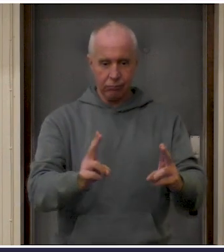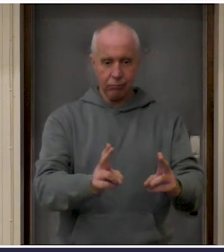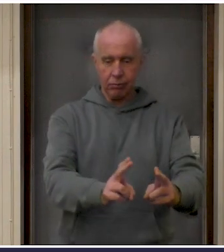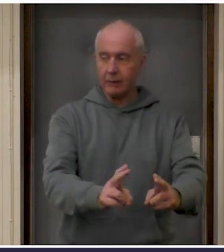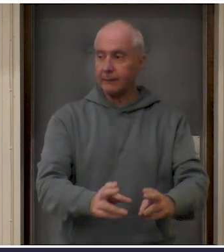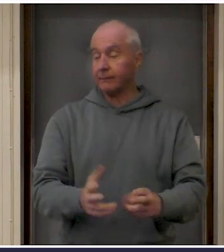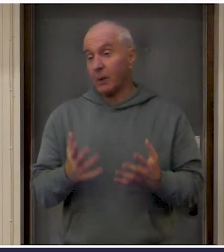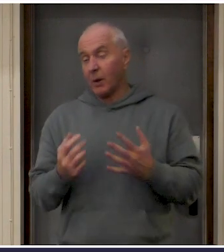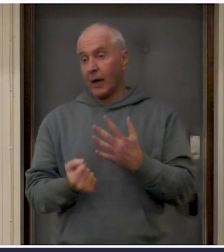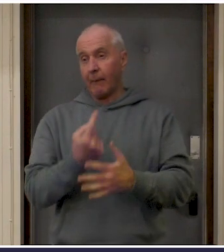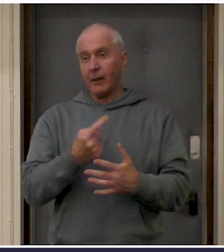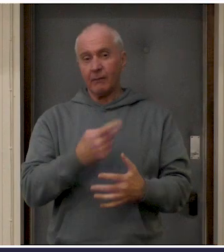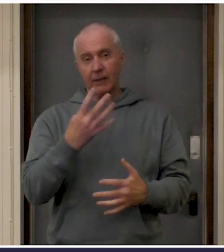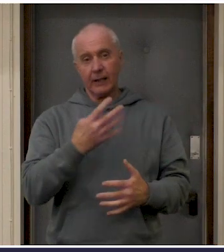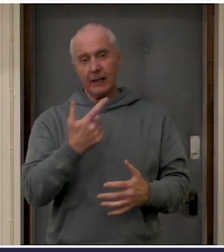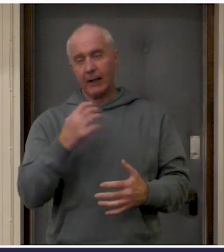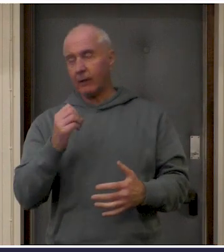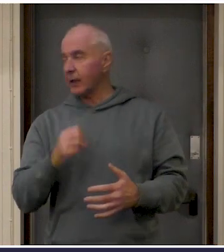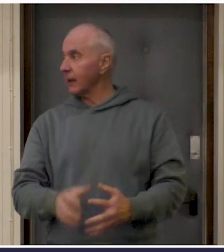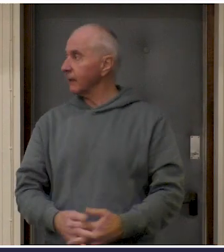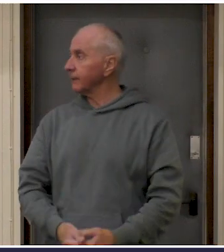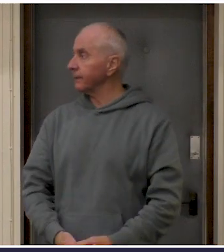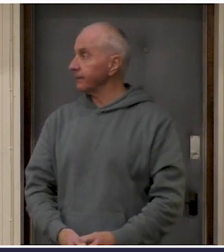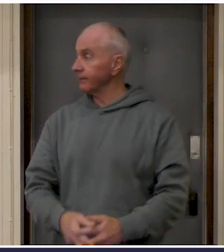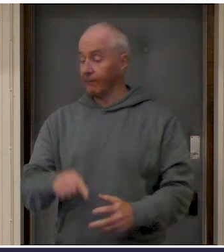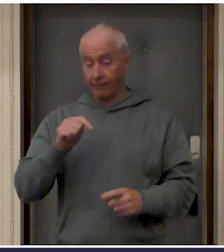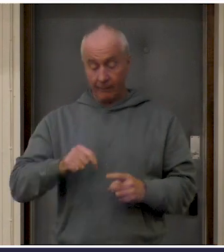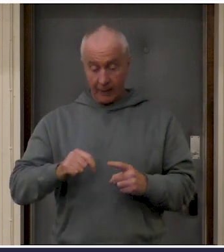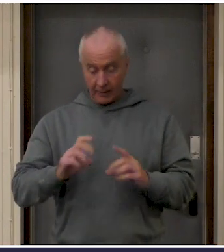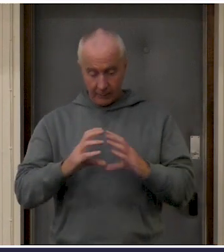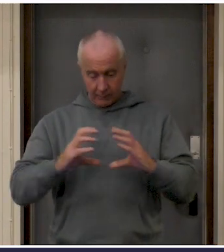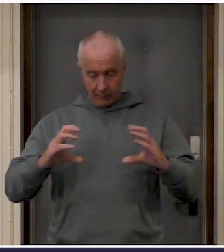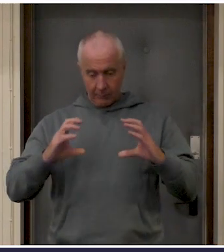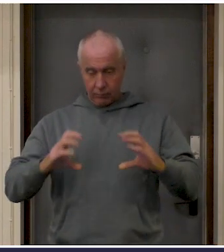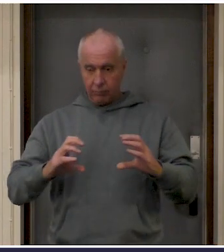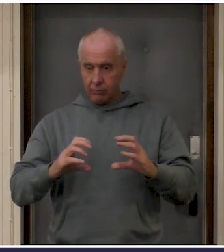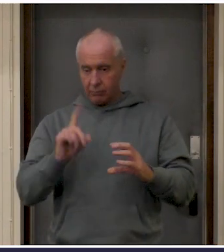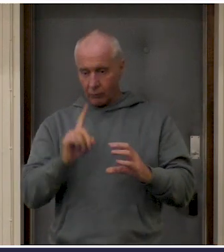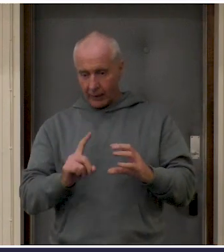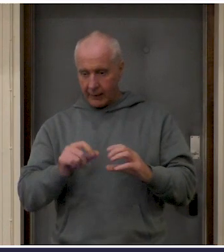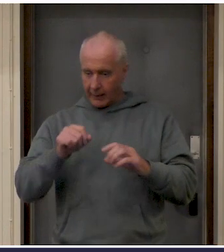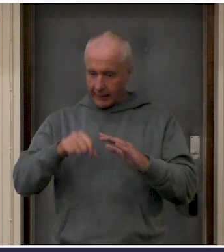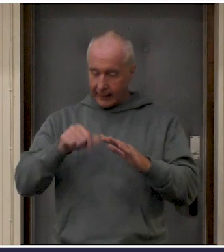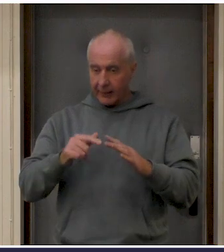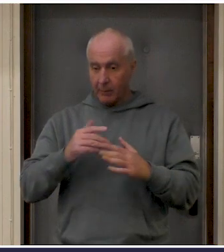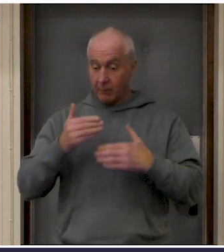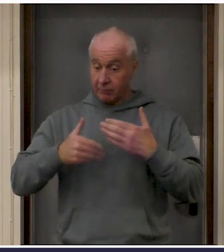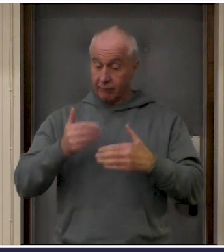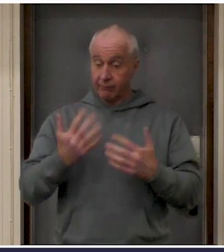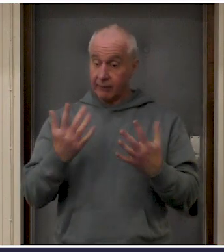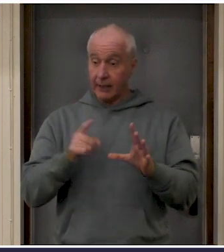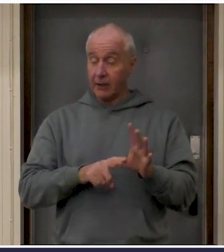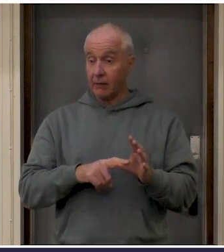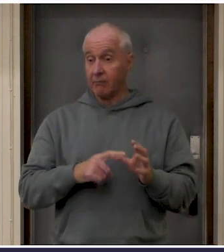But nonetheless, although the specific reactor stopped because it had cracks and leaks, it operated, giving